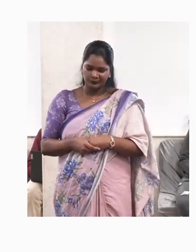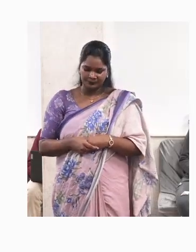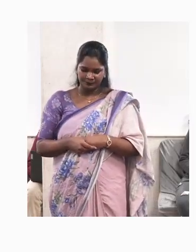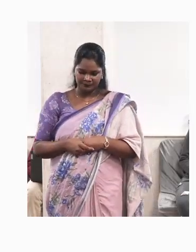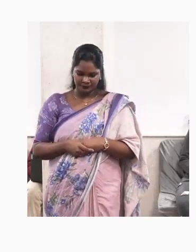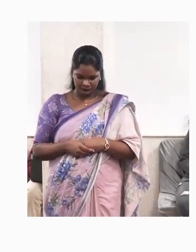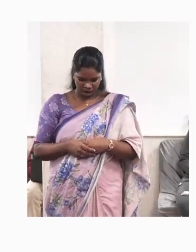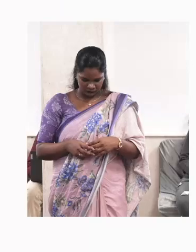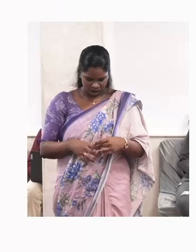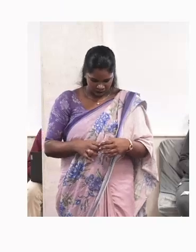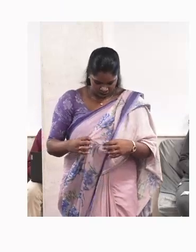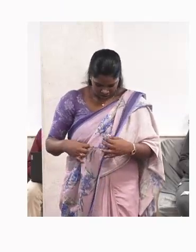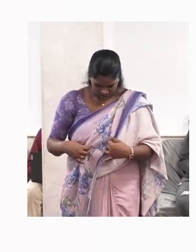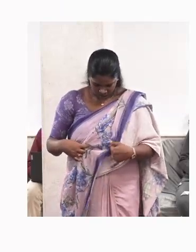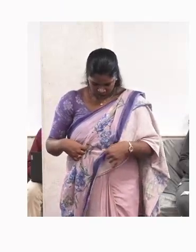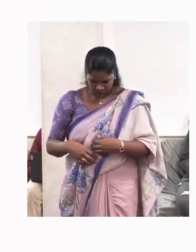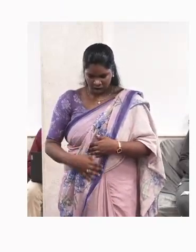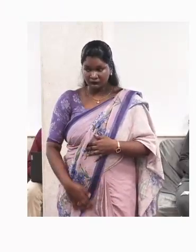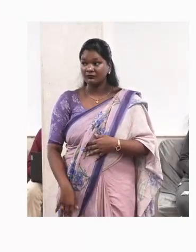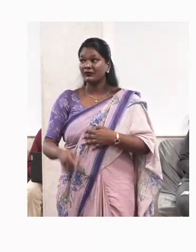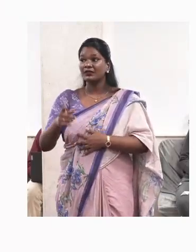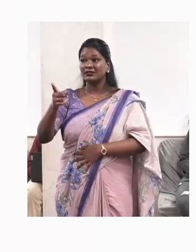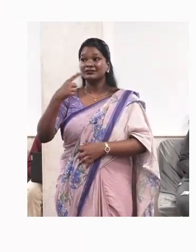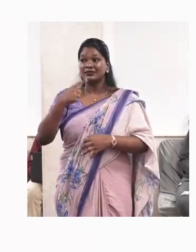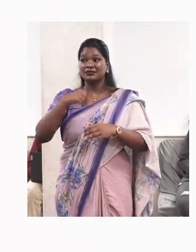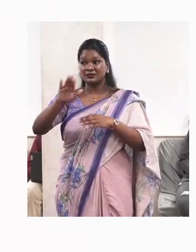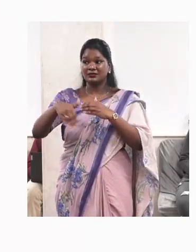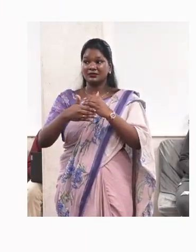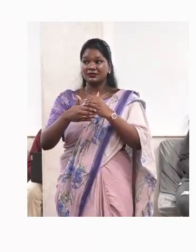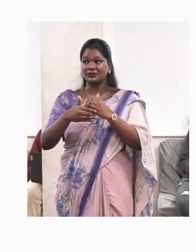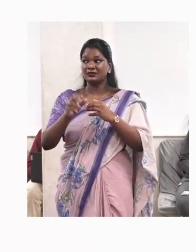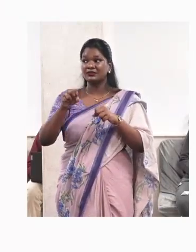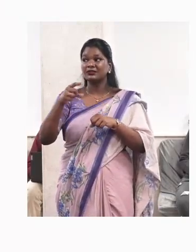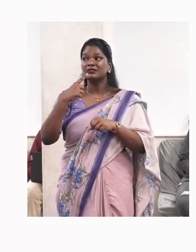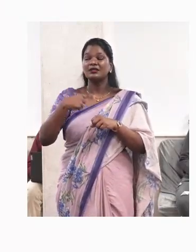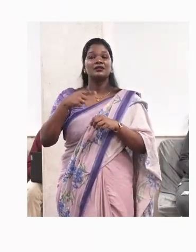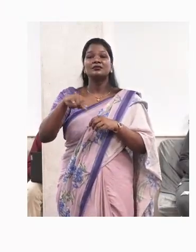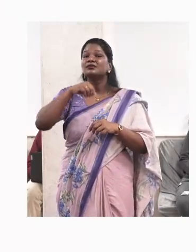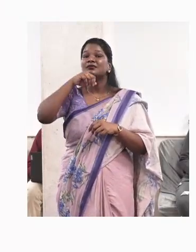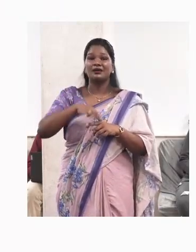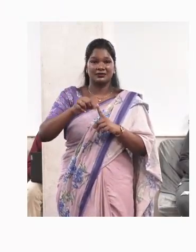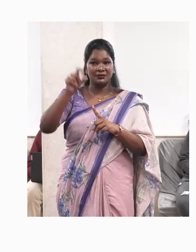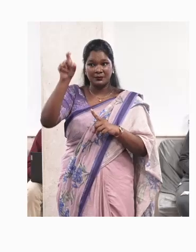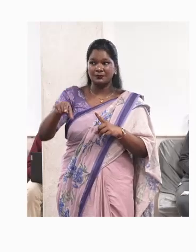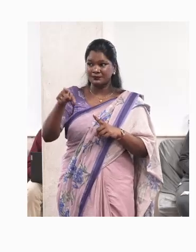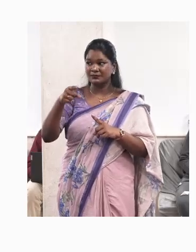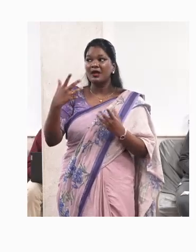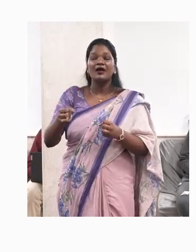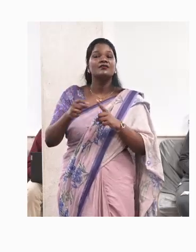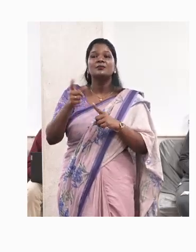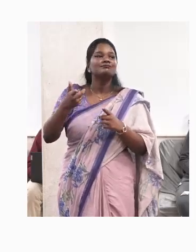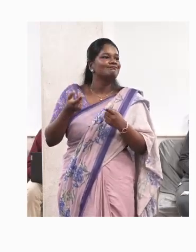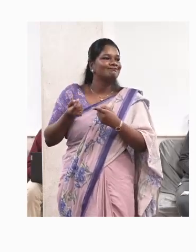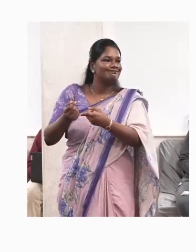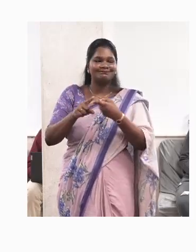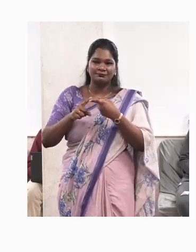Just to give, to continue what you said, because the video that you saw, this young girl that was resistant